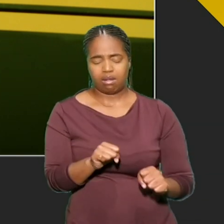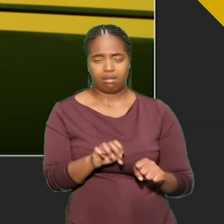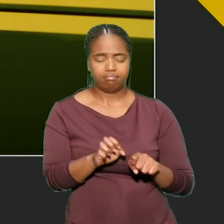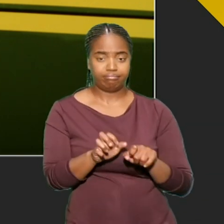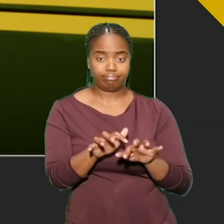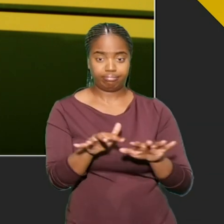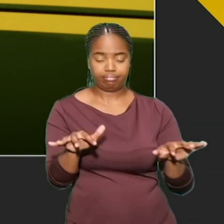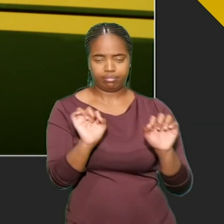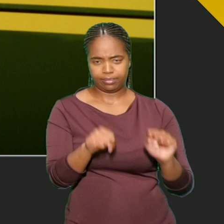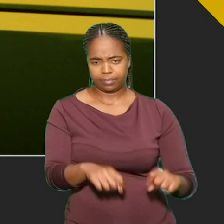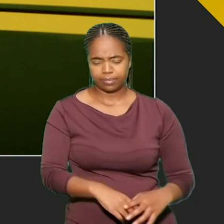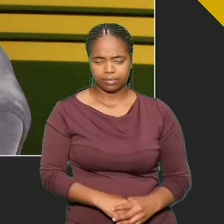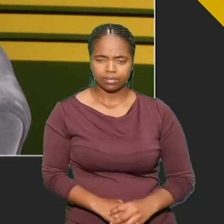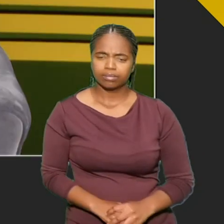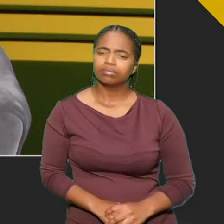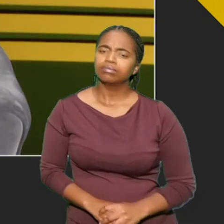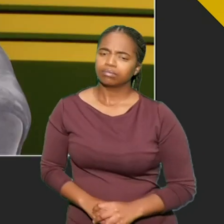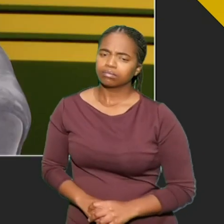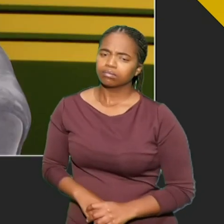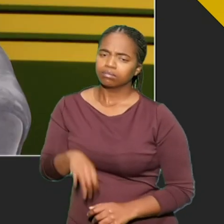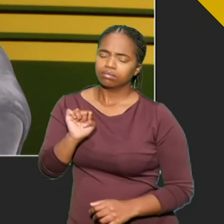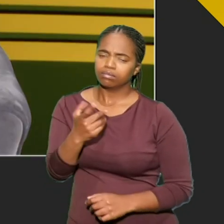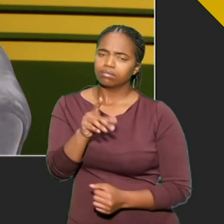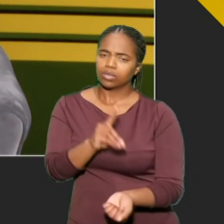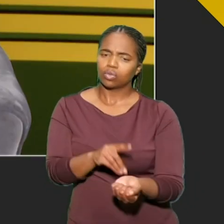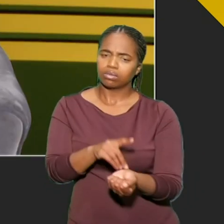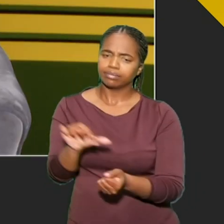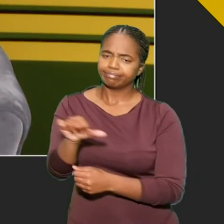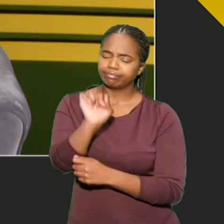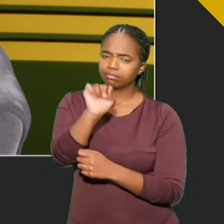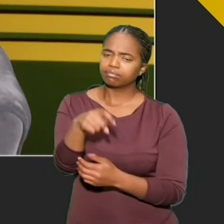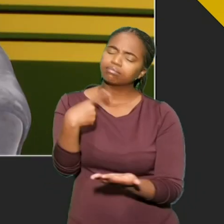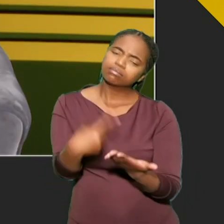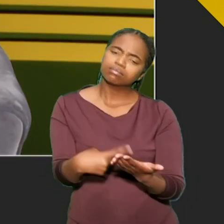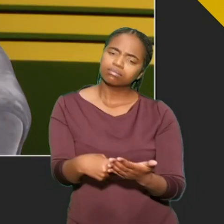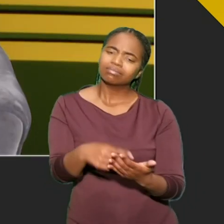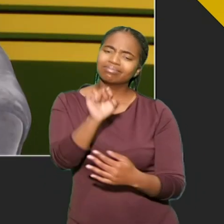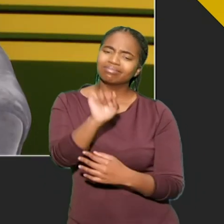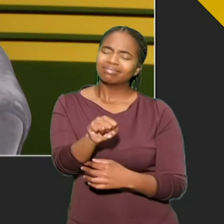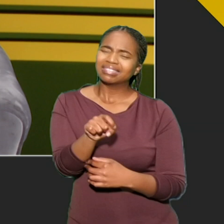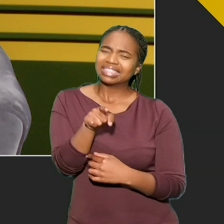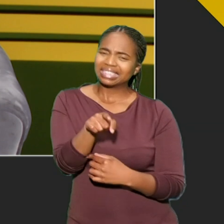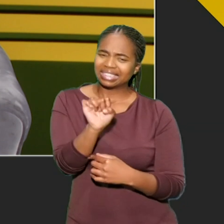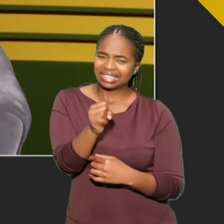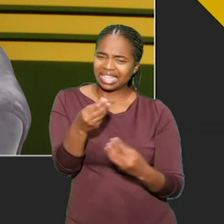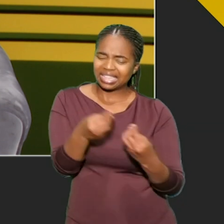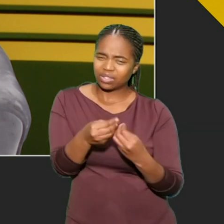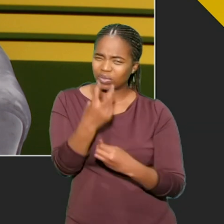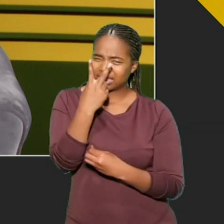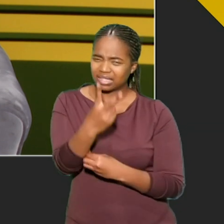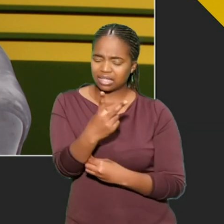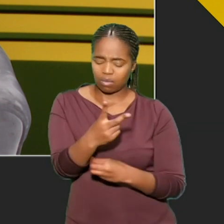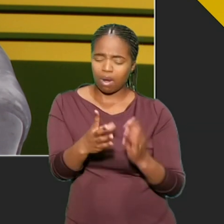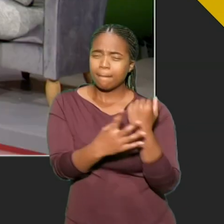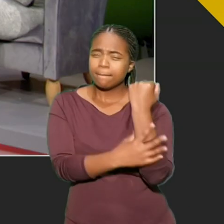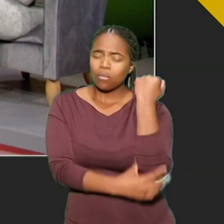amane athi. Mm. I think, Melody, let's welcome back Dr. Mpahlana to talk a little bit about yona kotsi eribona with poor spatial